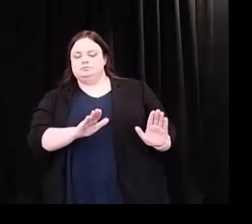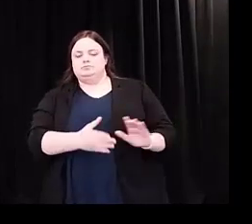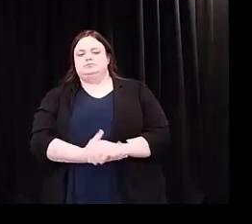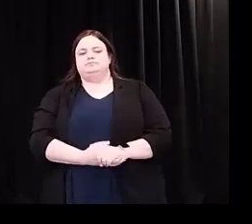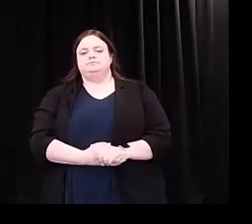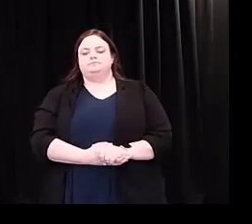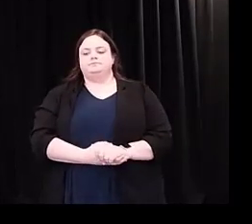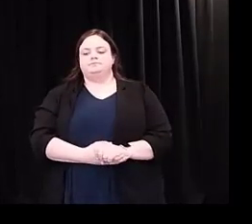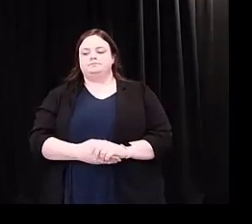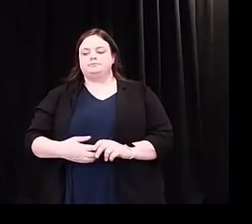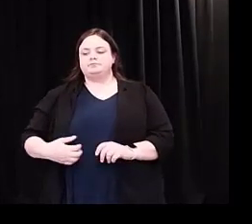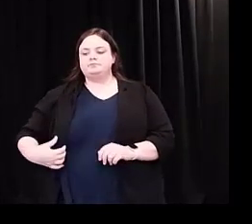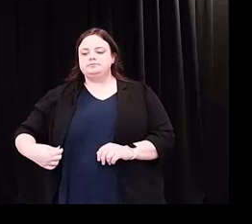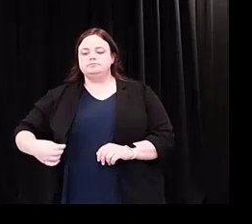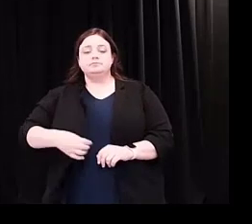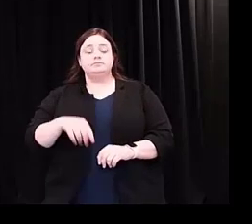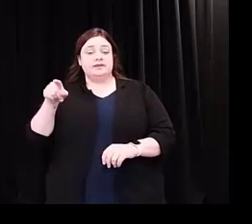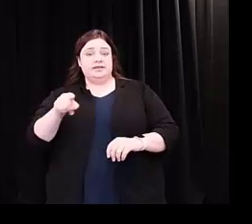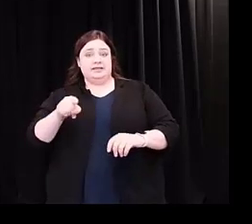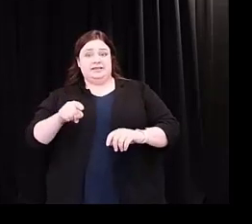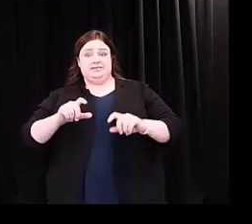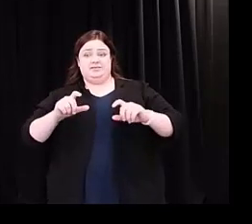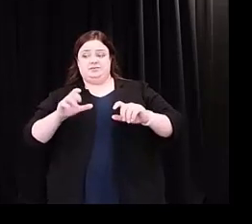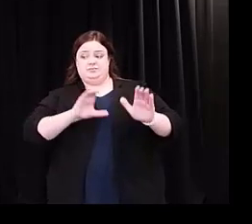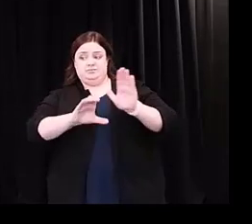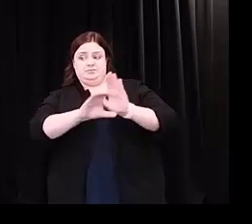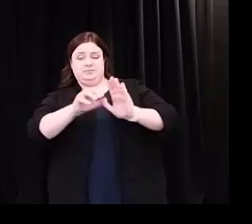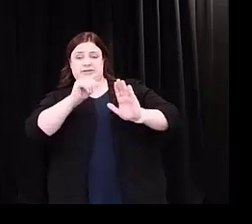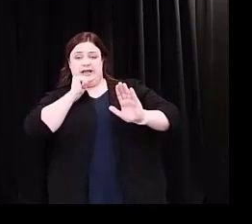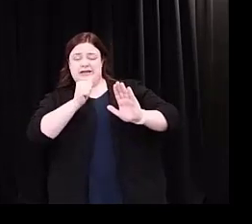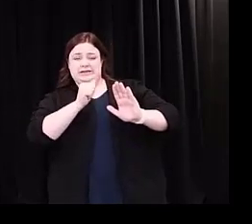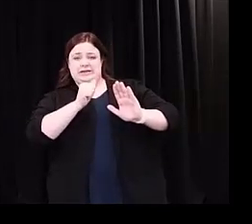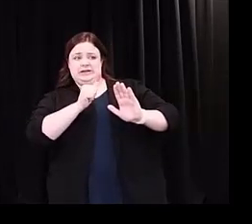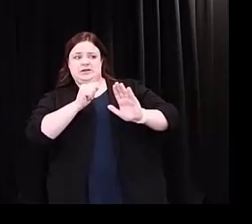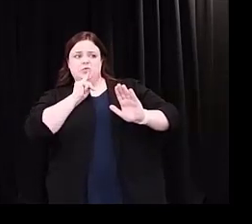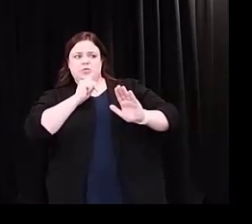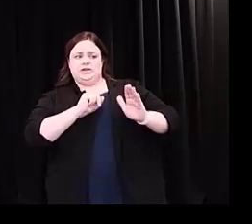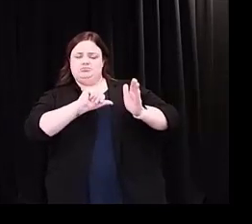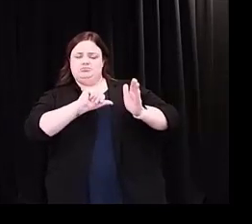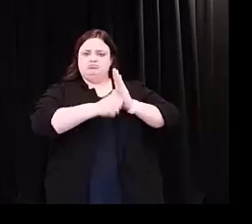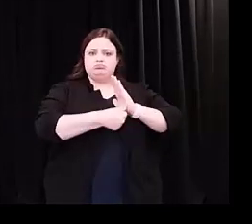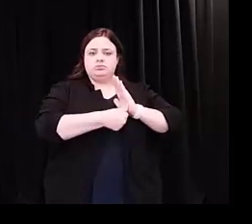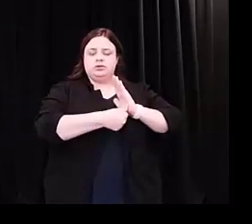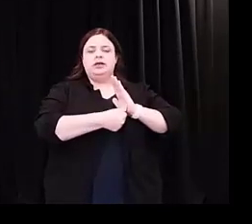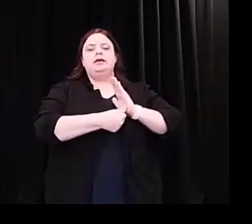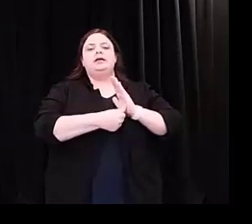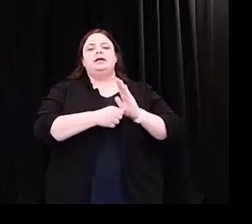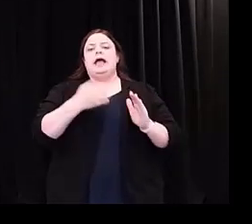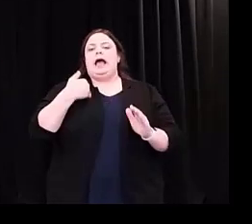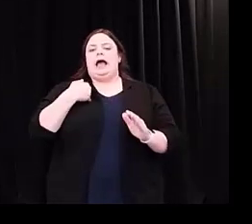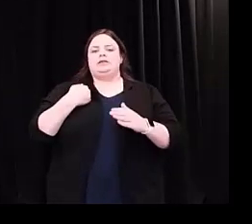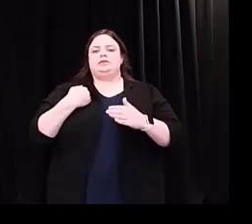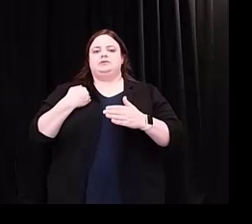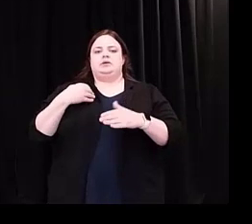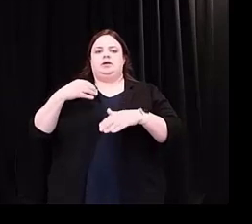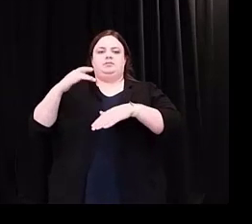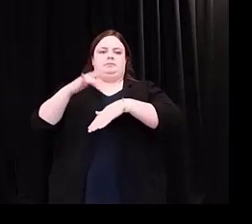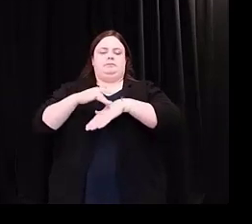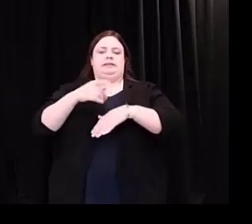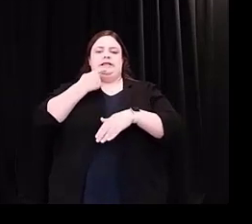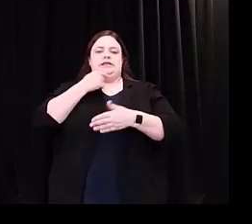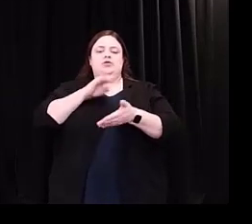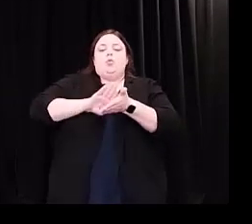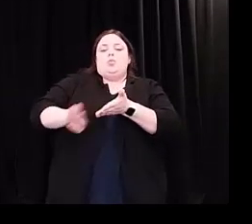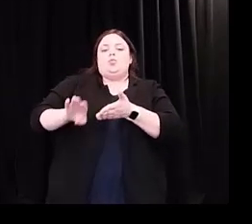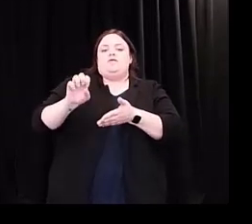thing in this screenshot that I didn't highlight, there is a remove styles option.